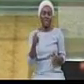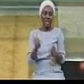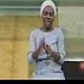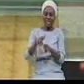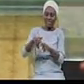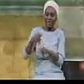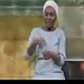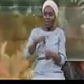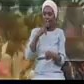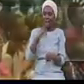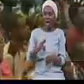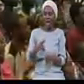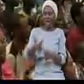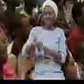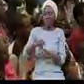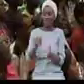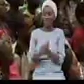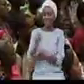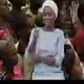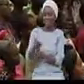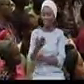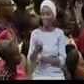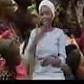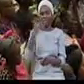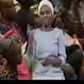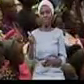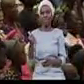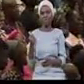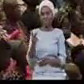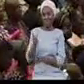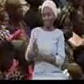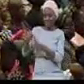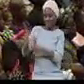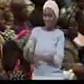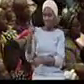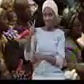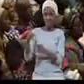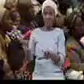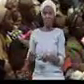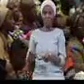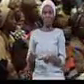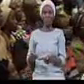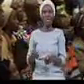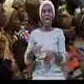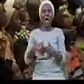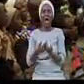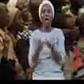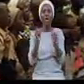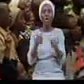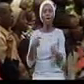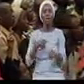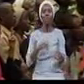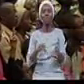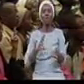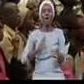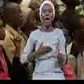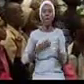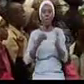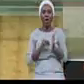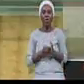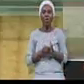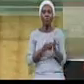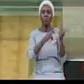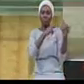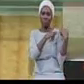How do we fulfill our role? We're going to fulfill our role. And if we're going to be salt in